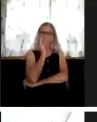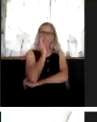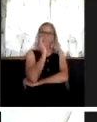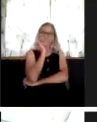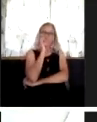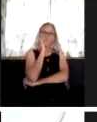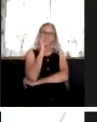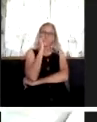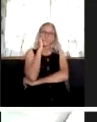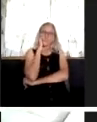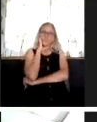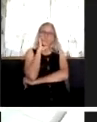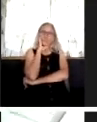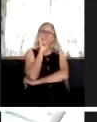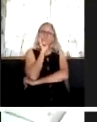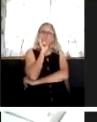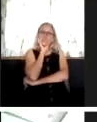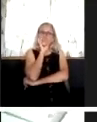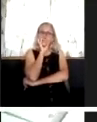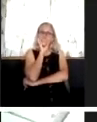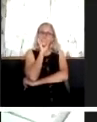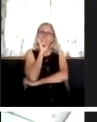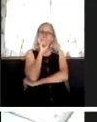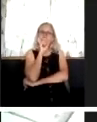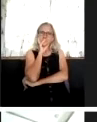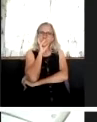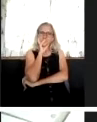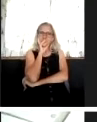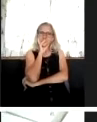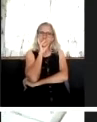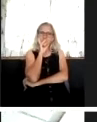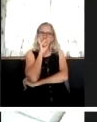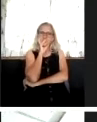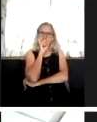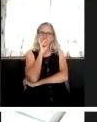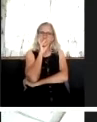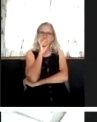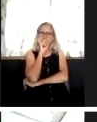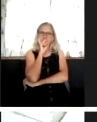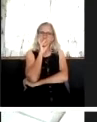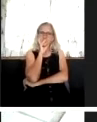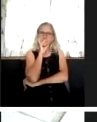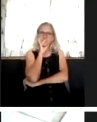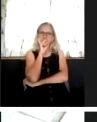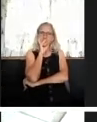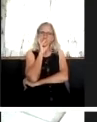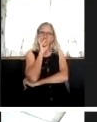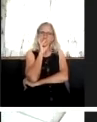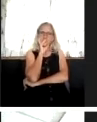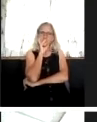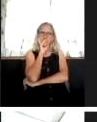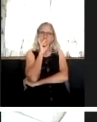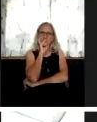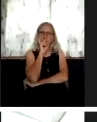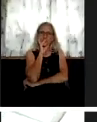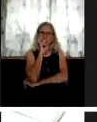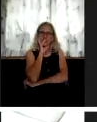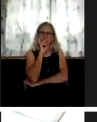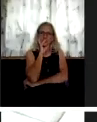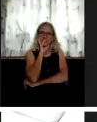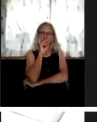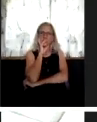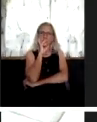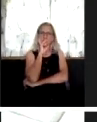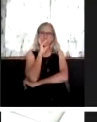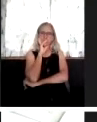will continue to change. And the Holy Spirit gave me another line to add to it. This is also the end